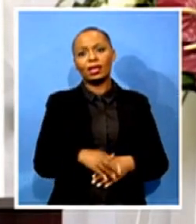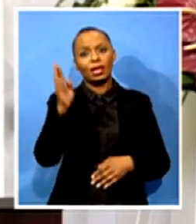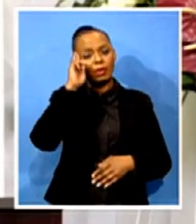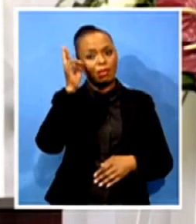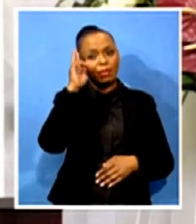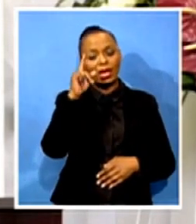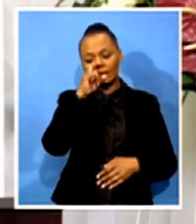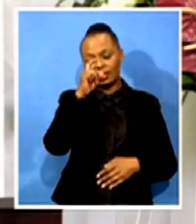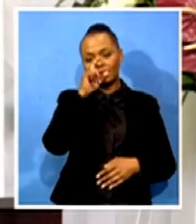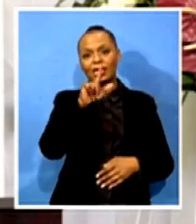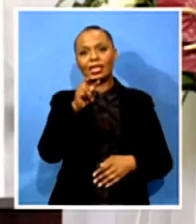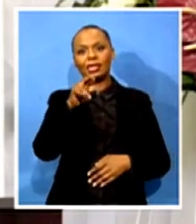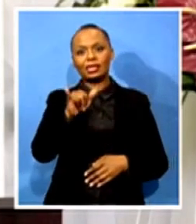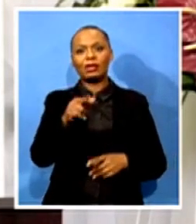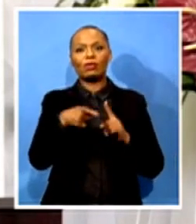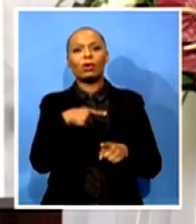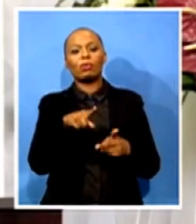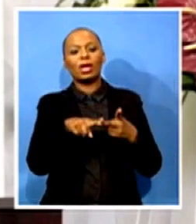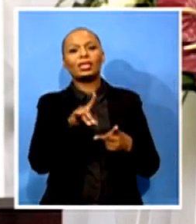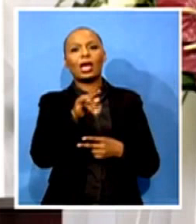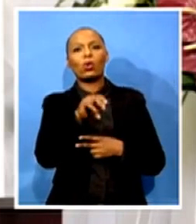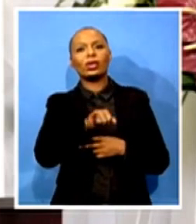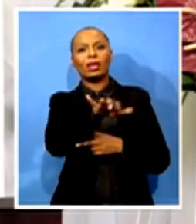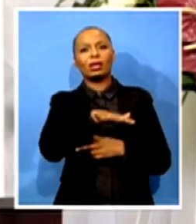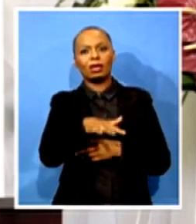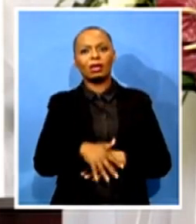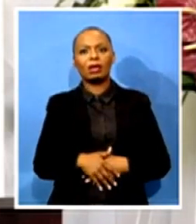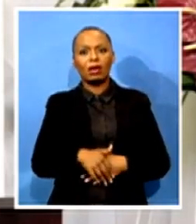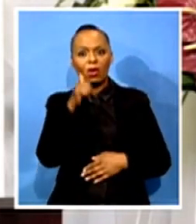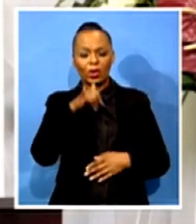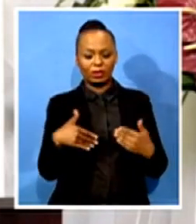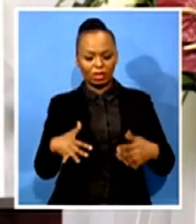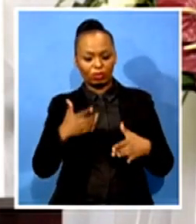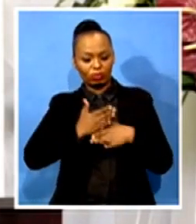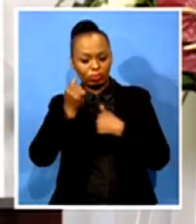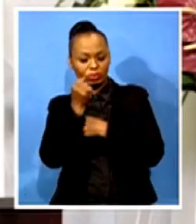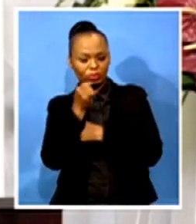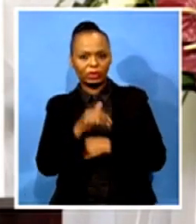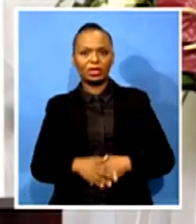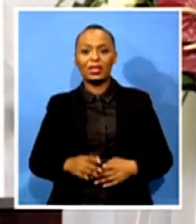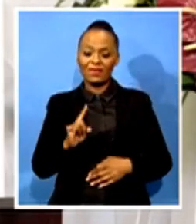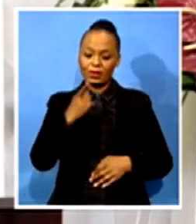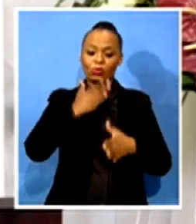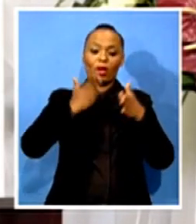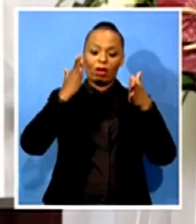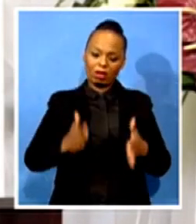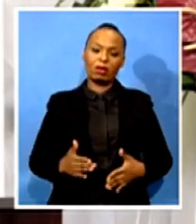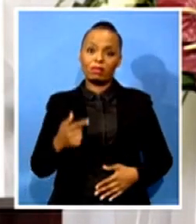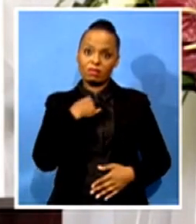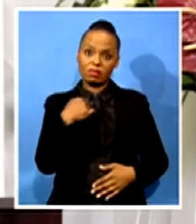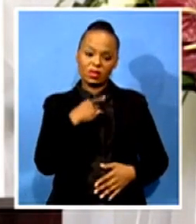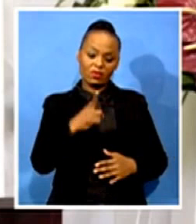Singenali office, I was the first worker yakwamthanda. As they met me